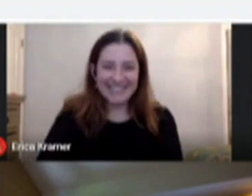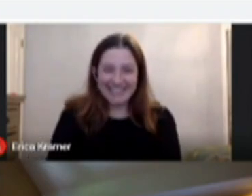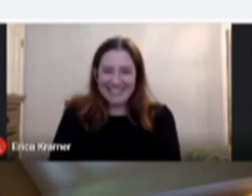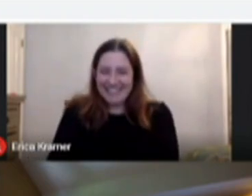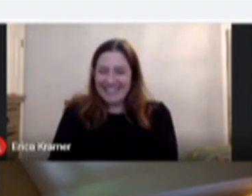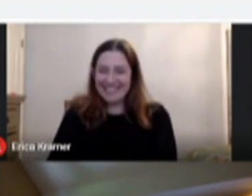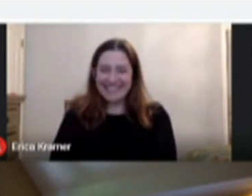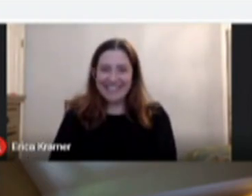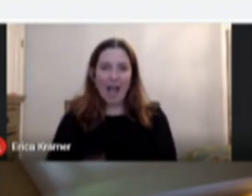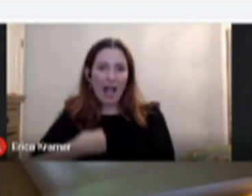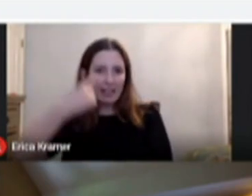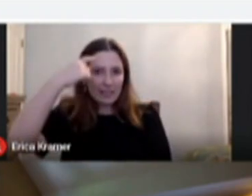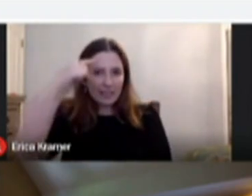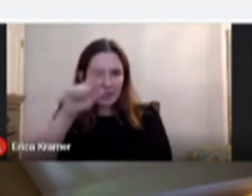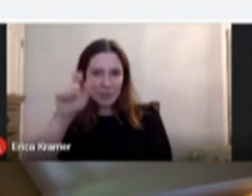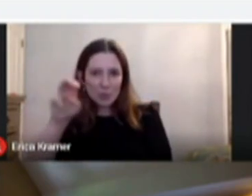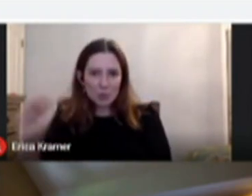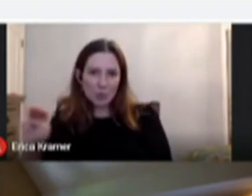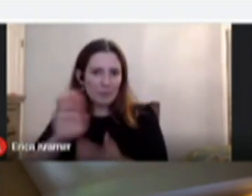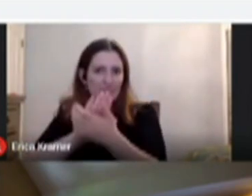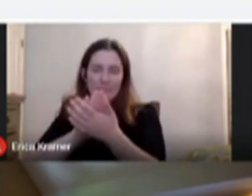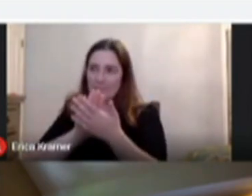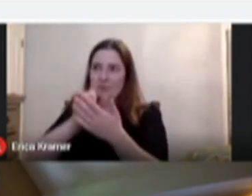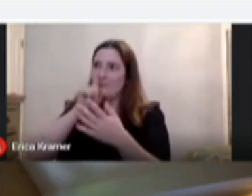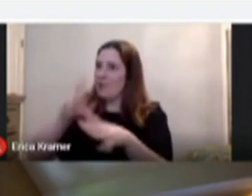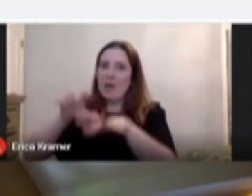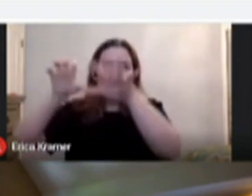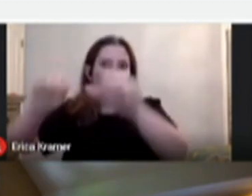I think Zoom is taking over the world, so.